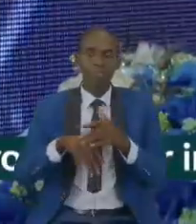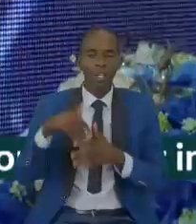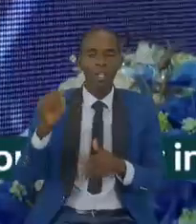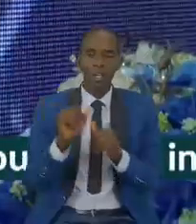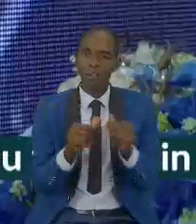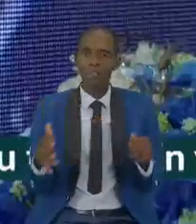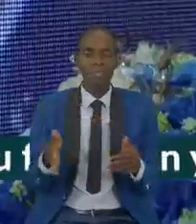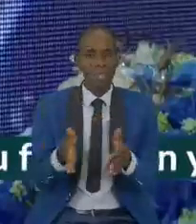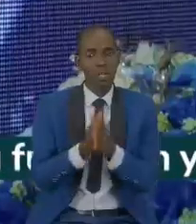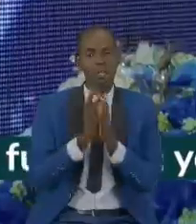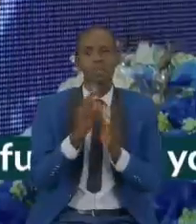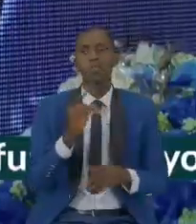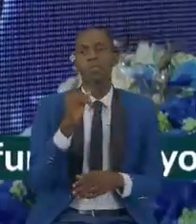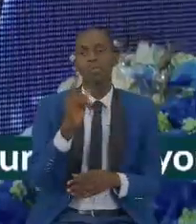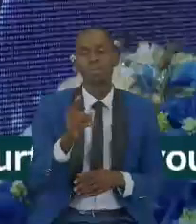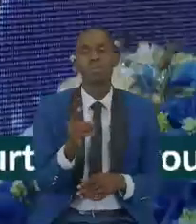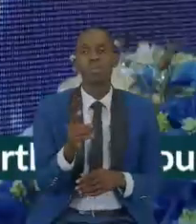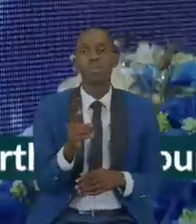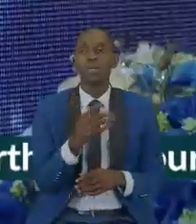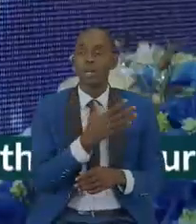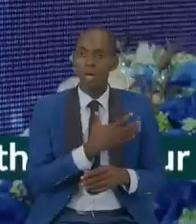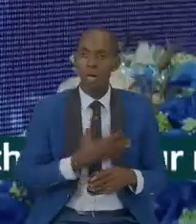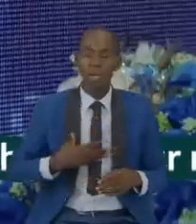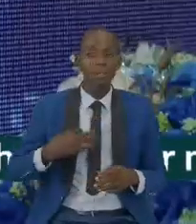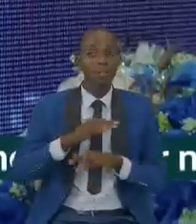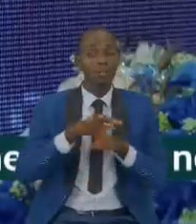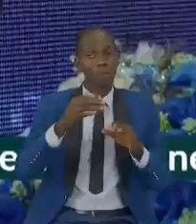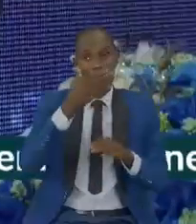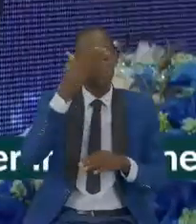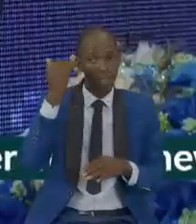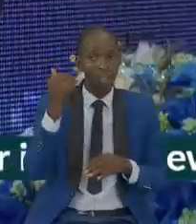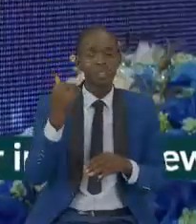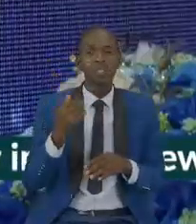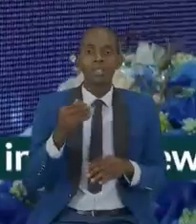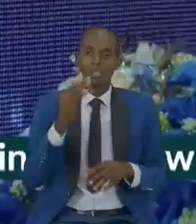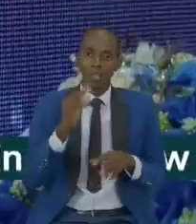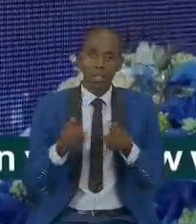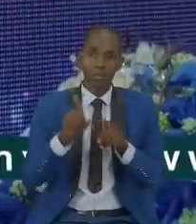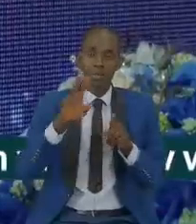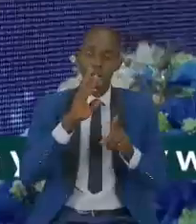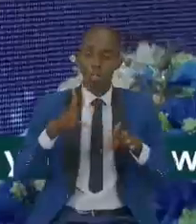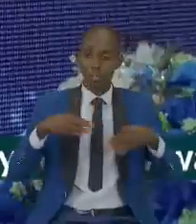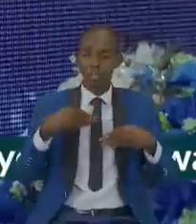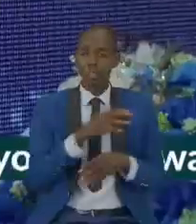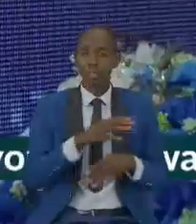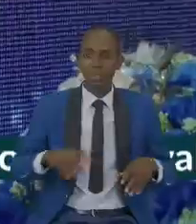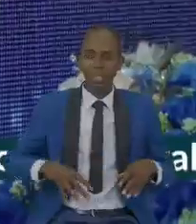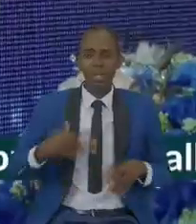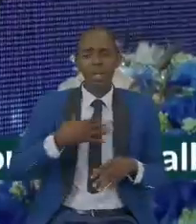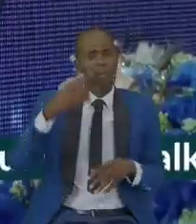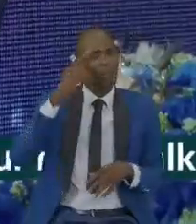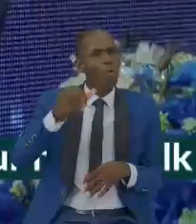Jesus, since we started this program on Thursday till